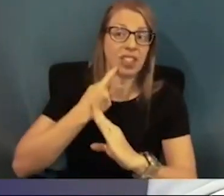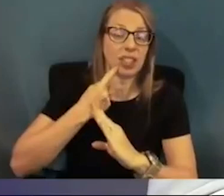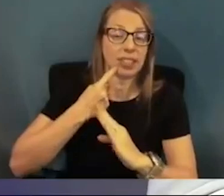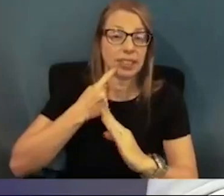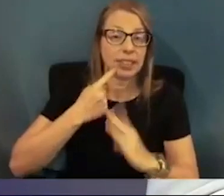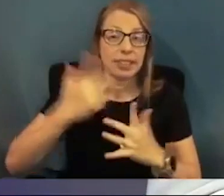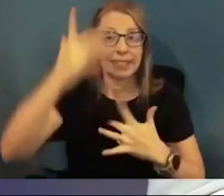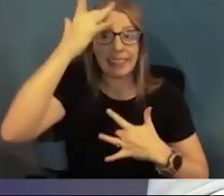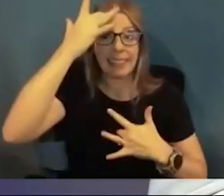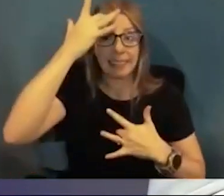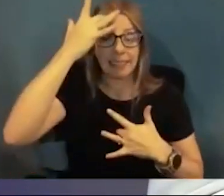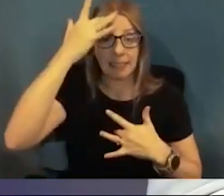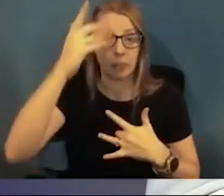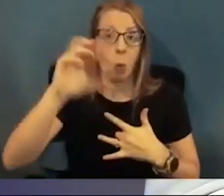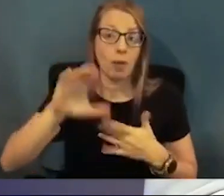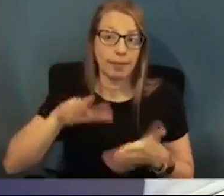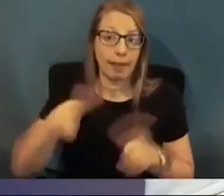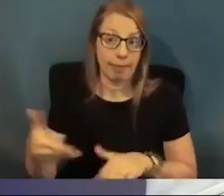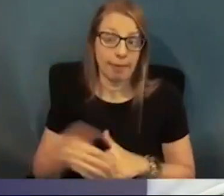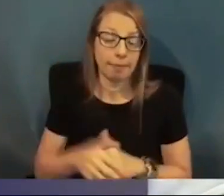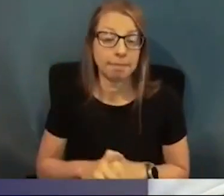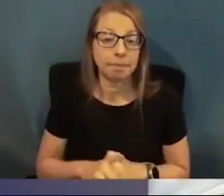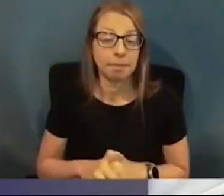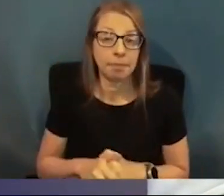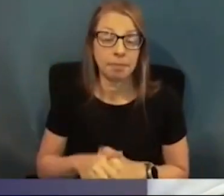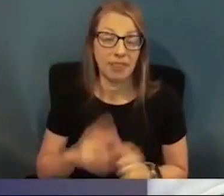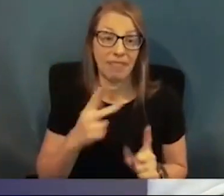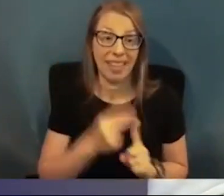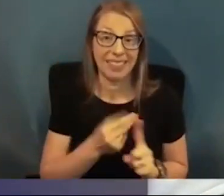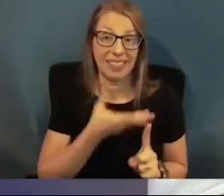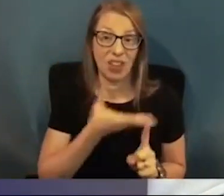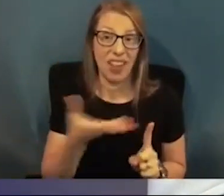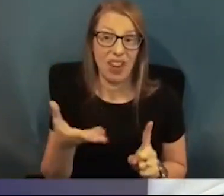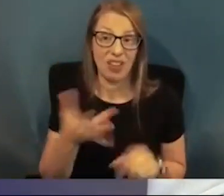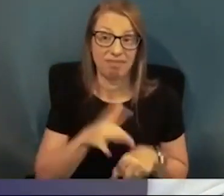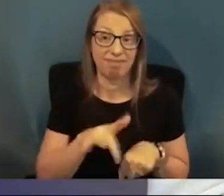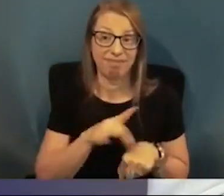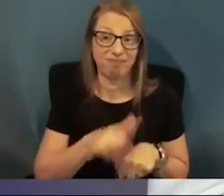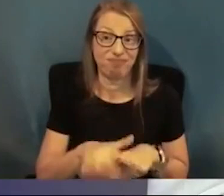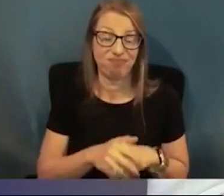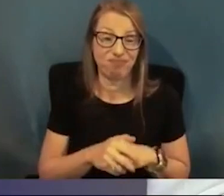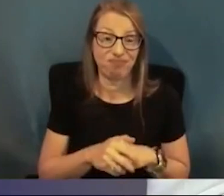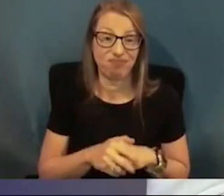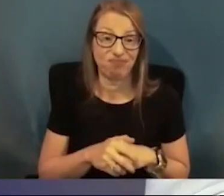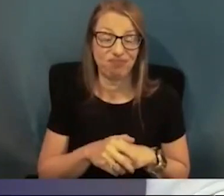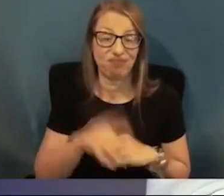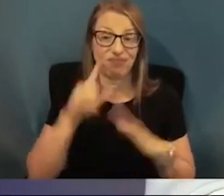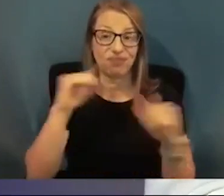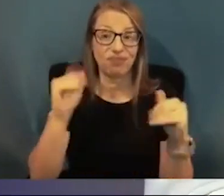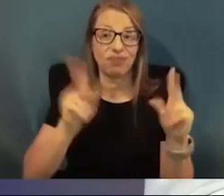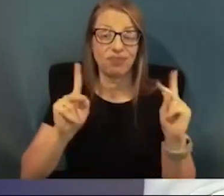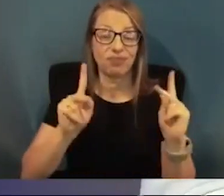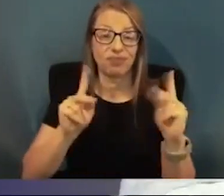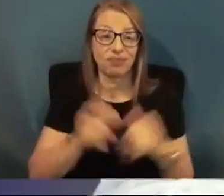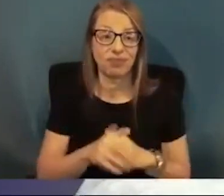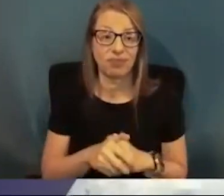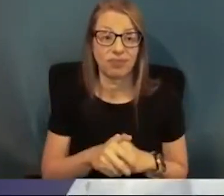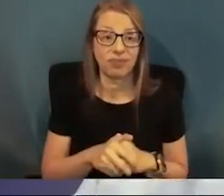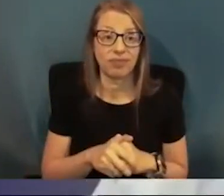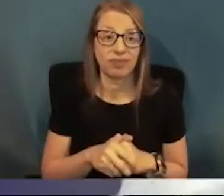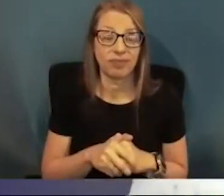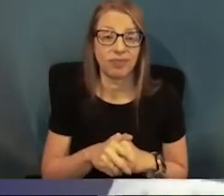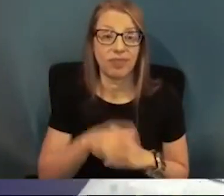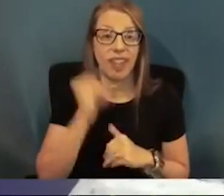But the vaccines are there, and I just hope people can if nothing else, we're